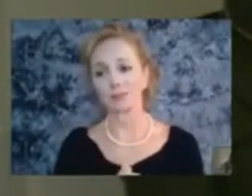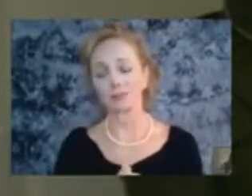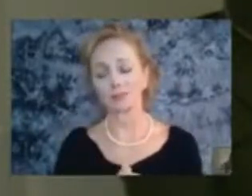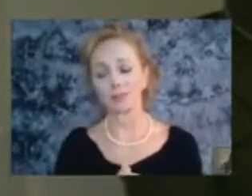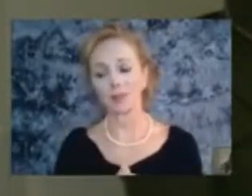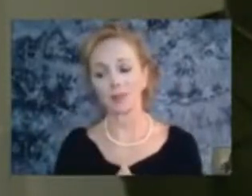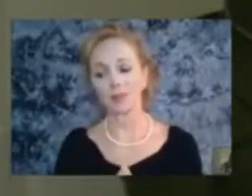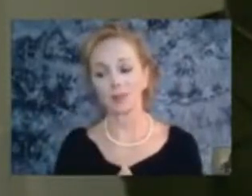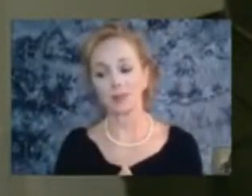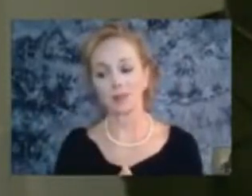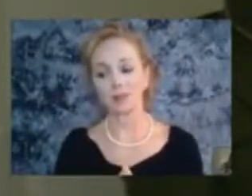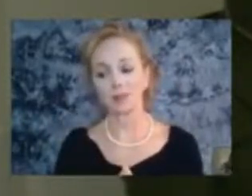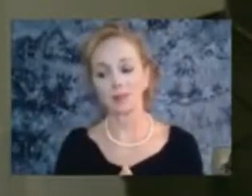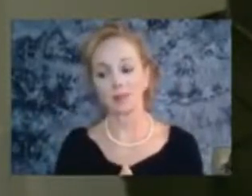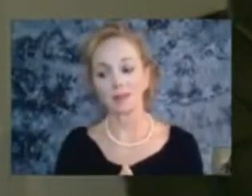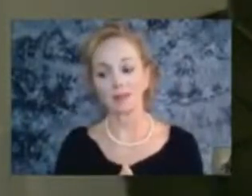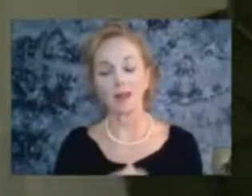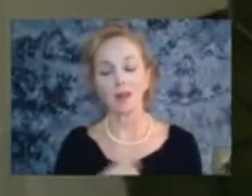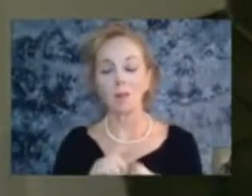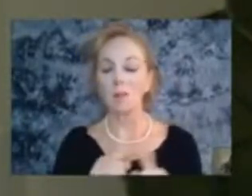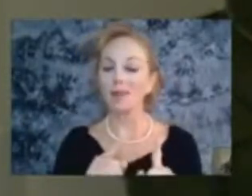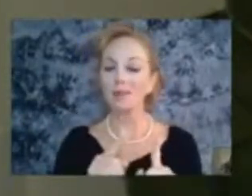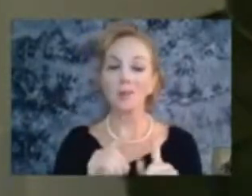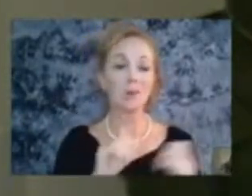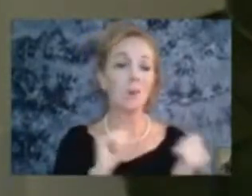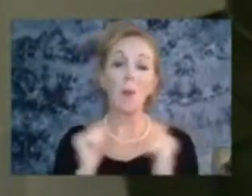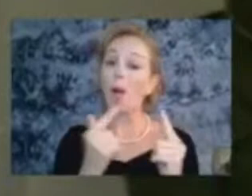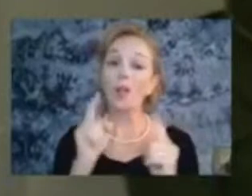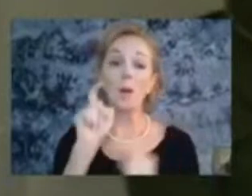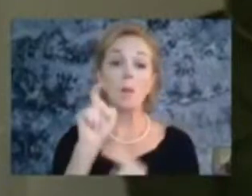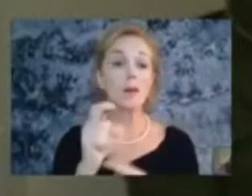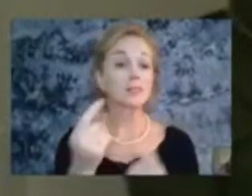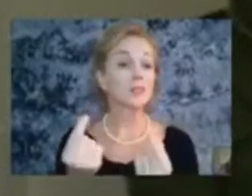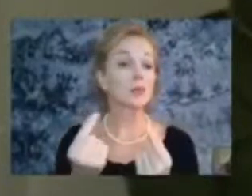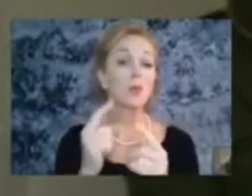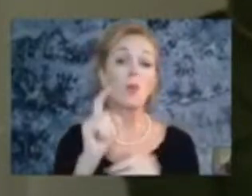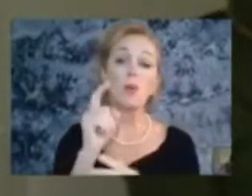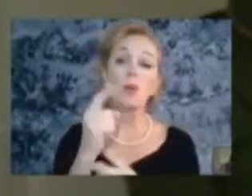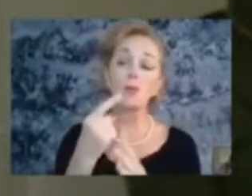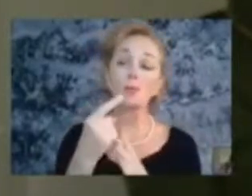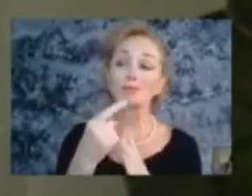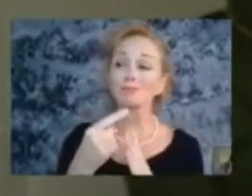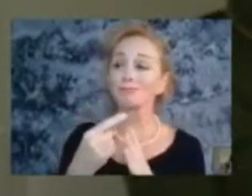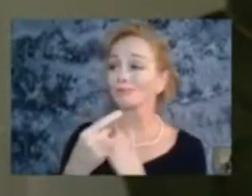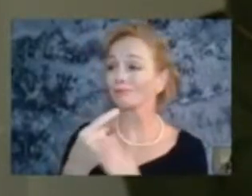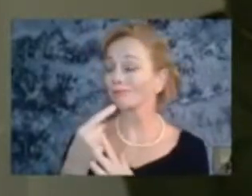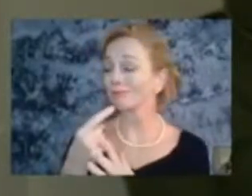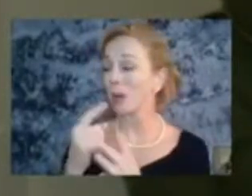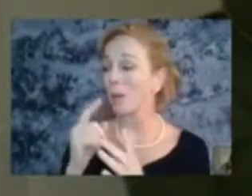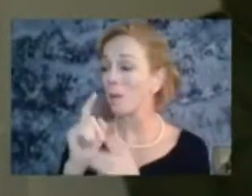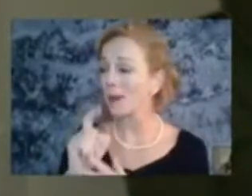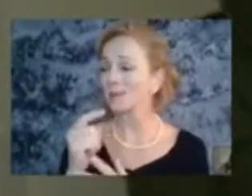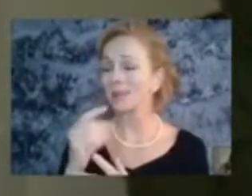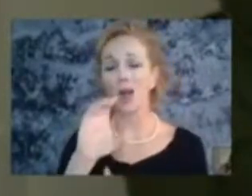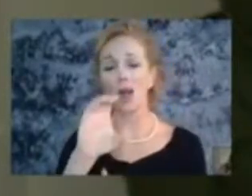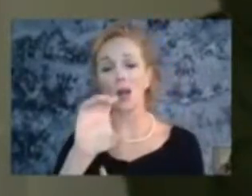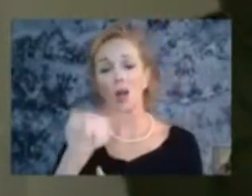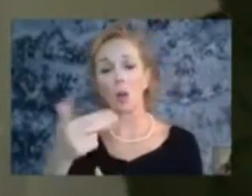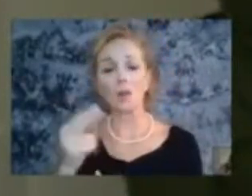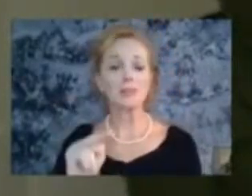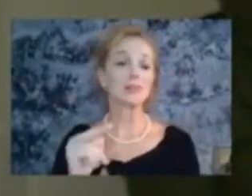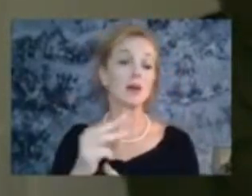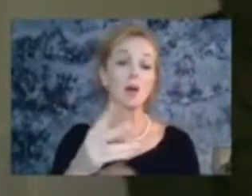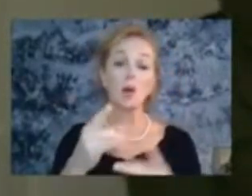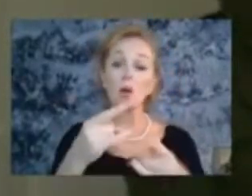do what was referenced tonight. Dr. Cohen mentioned, I think Ms. Cheek mentioned it again, wear a mask, wash our hands, wait,